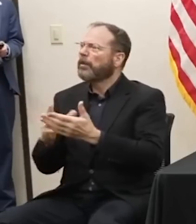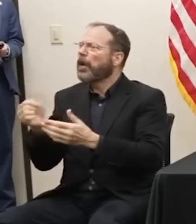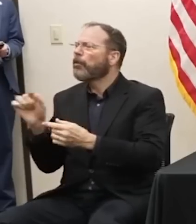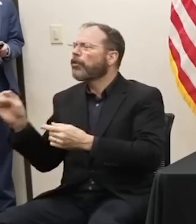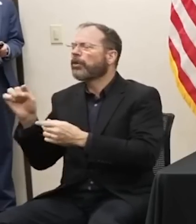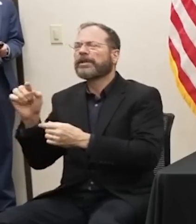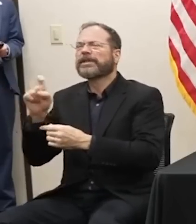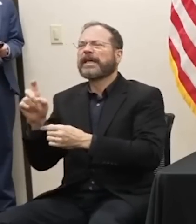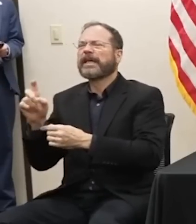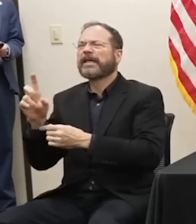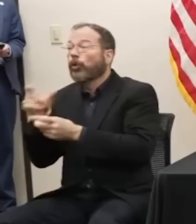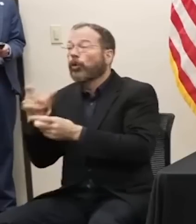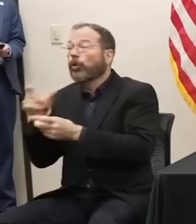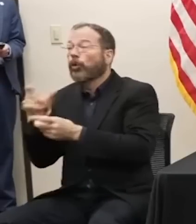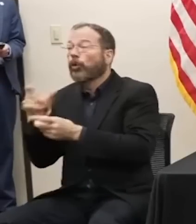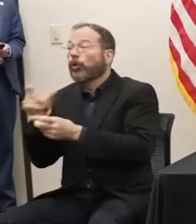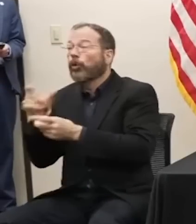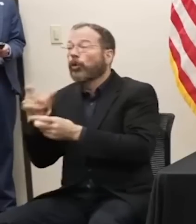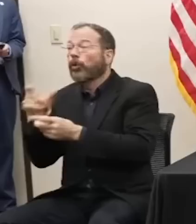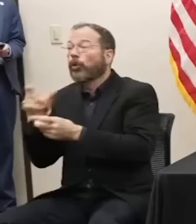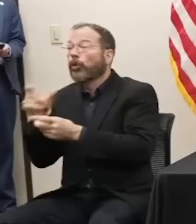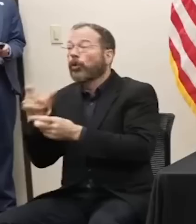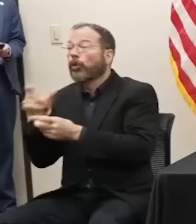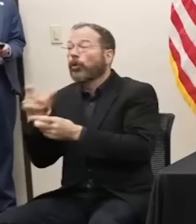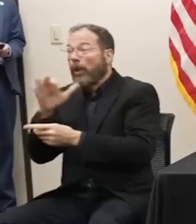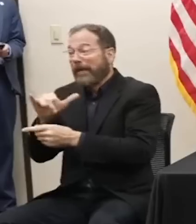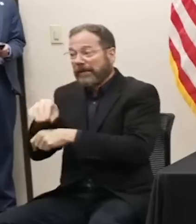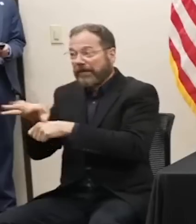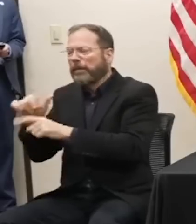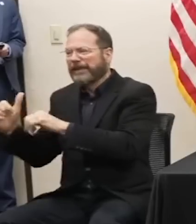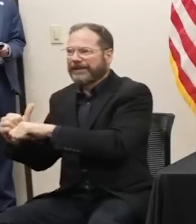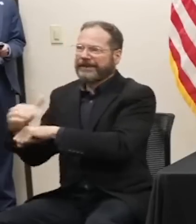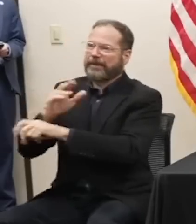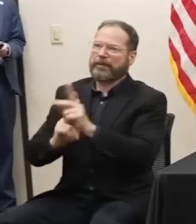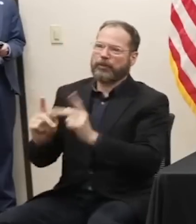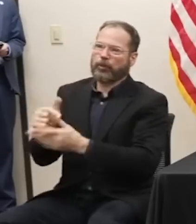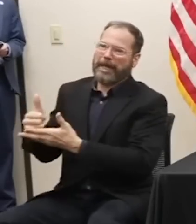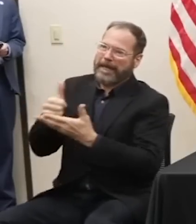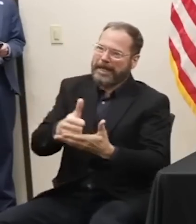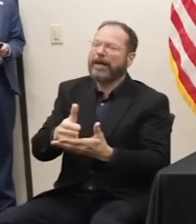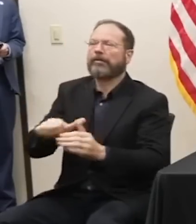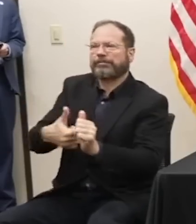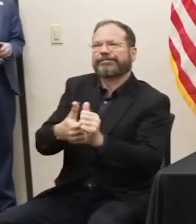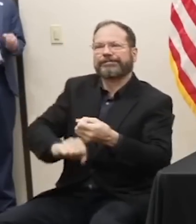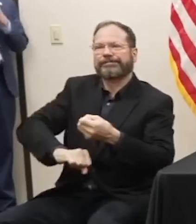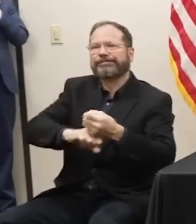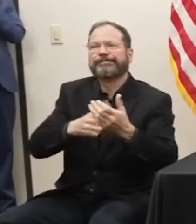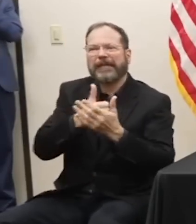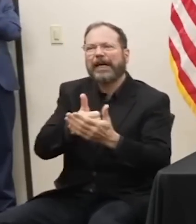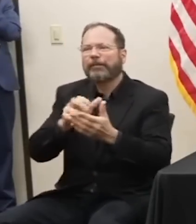adjoining TxDOT districts who have not been impacted but have sent crews to help backfill and support along with